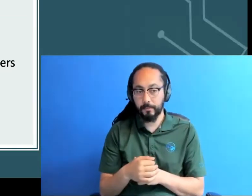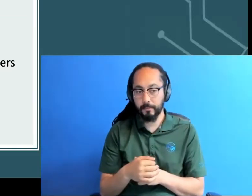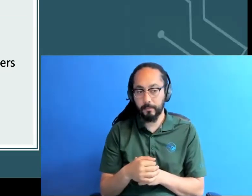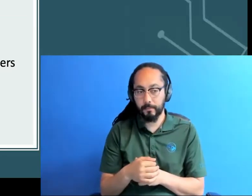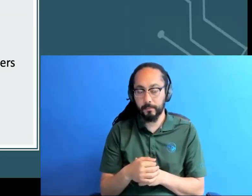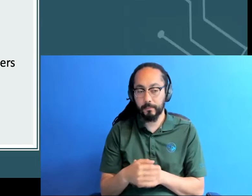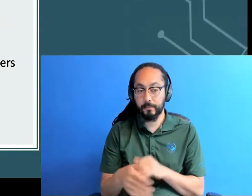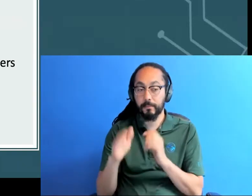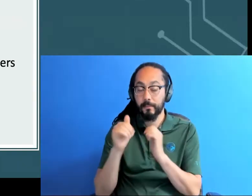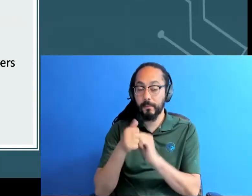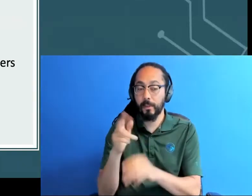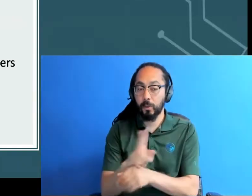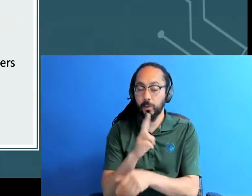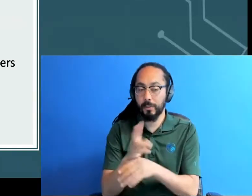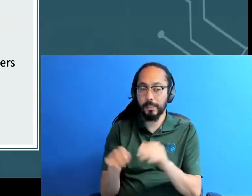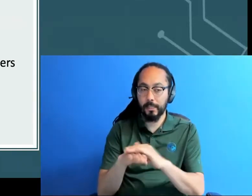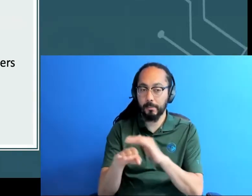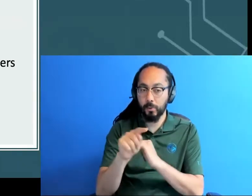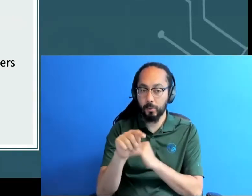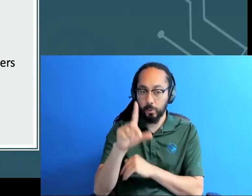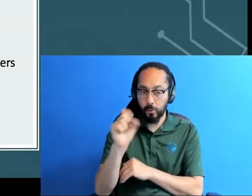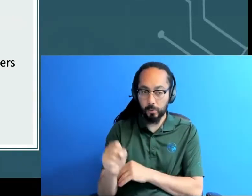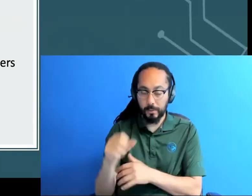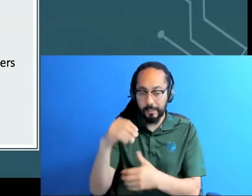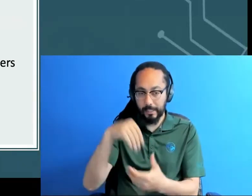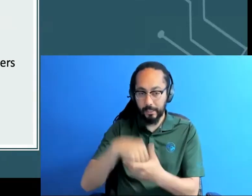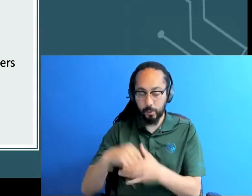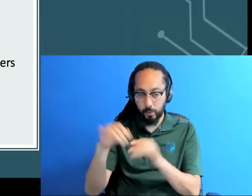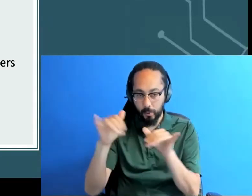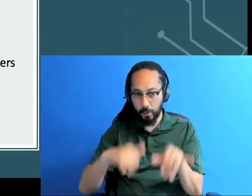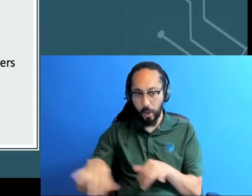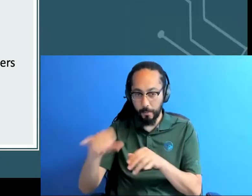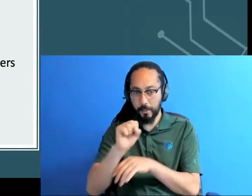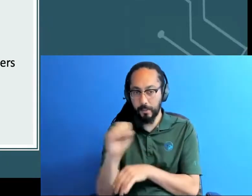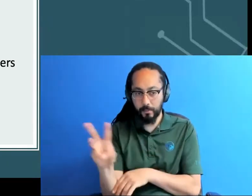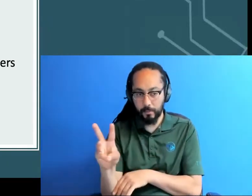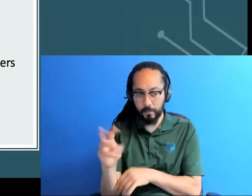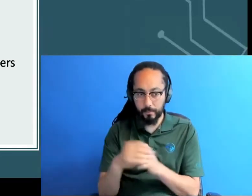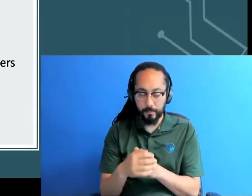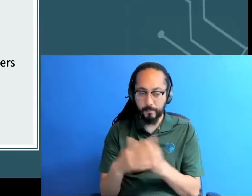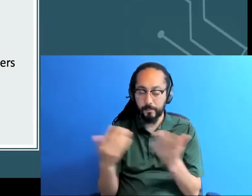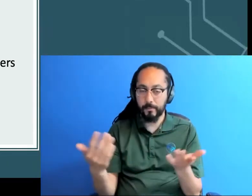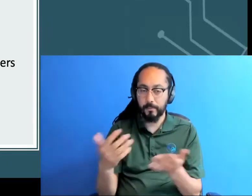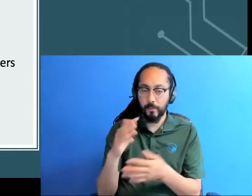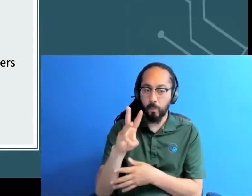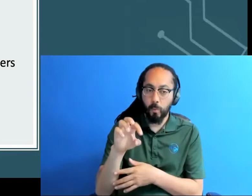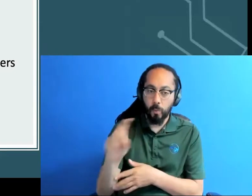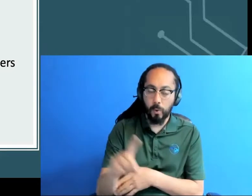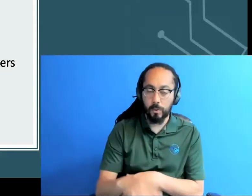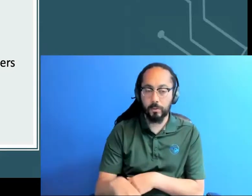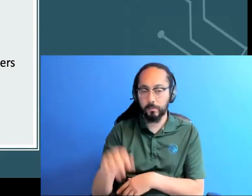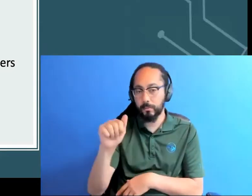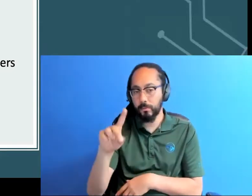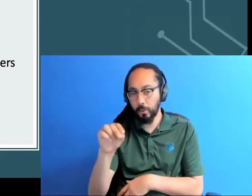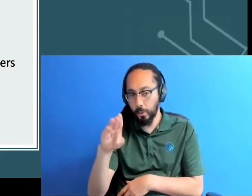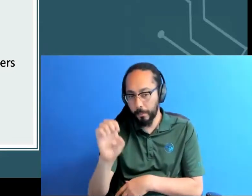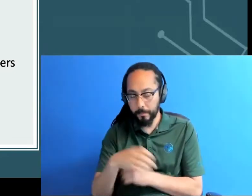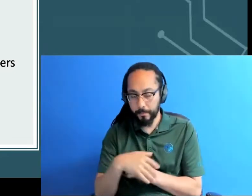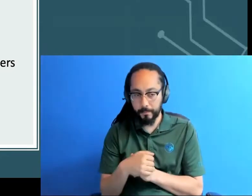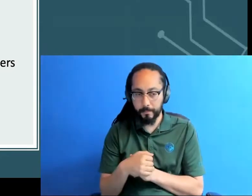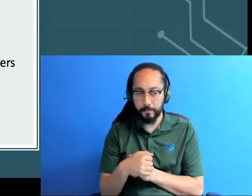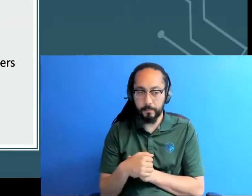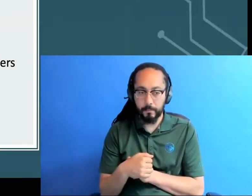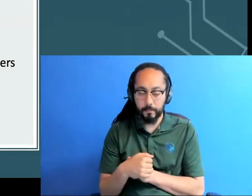the accessibility tools that are built into common software, such as Word or Adobe,